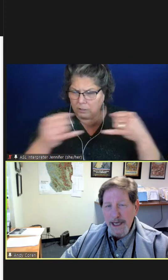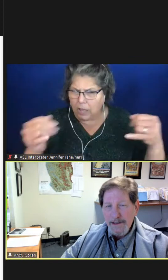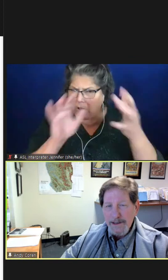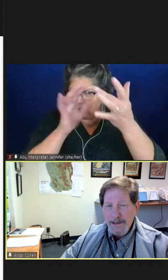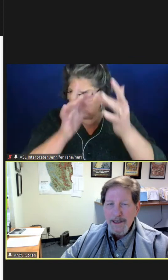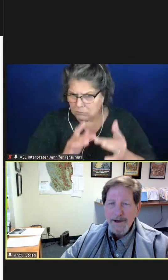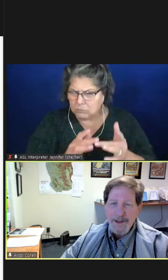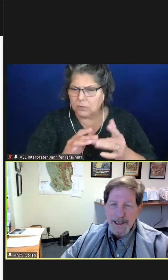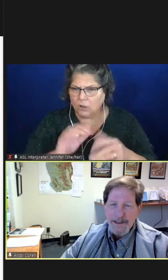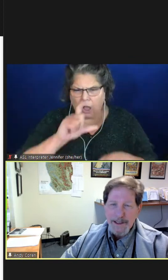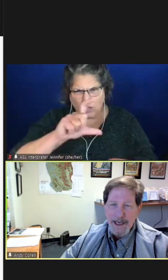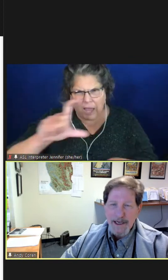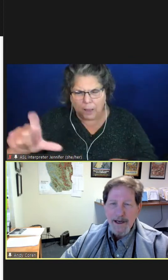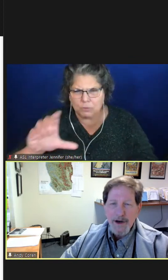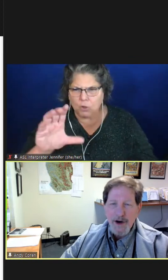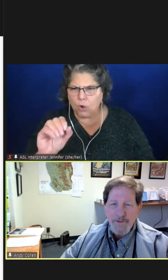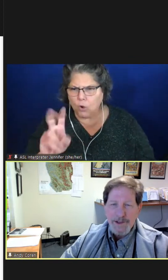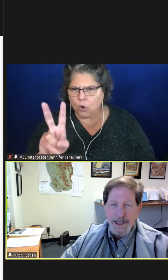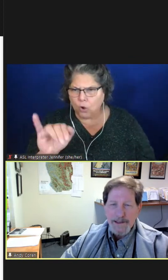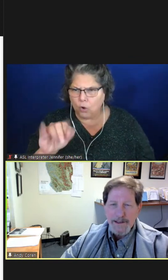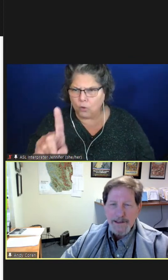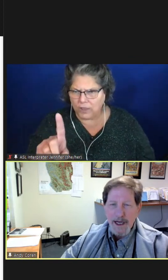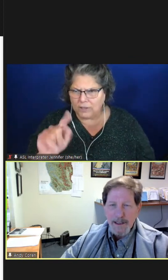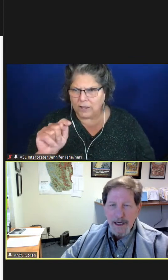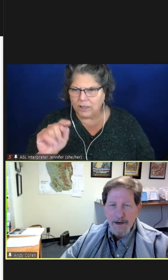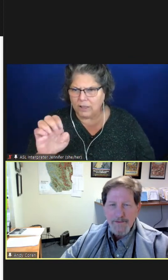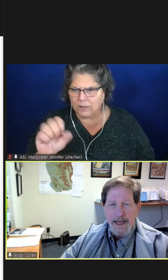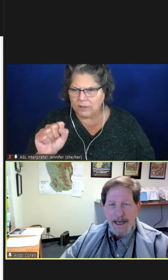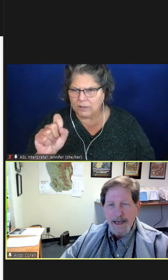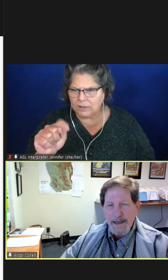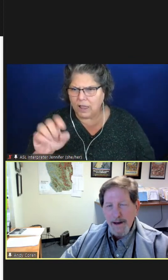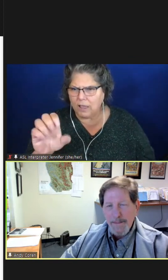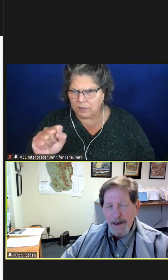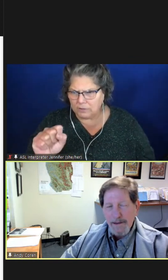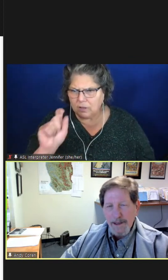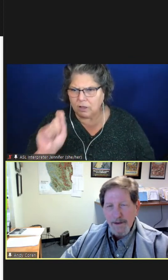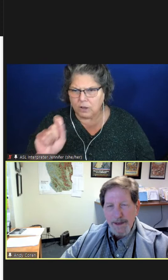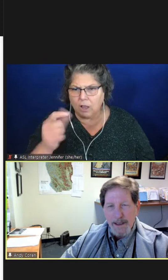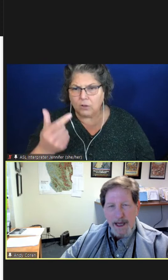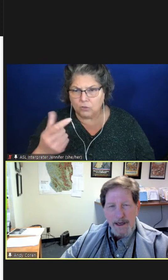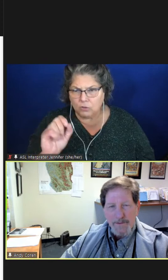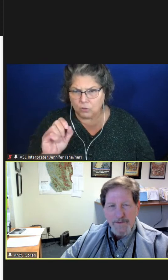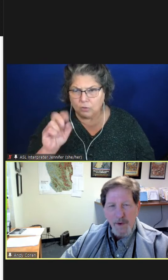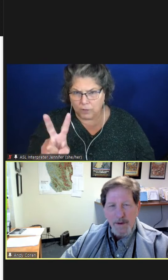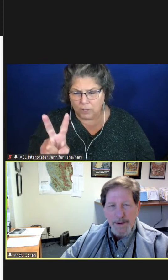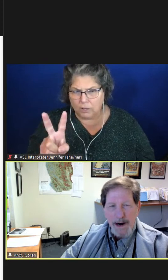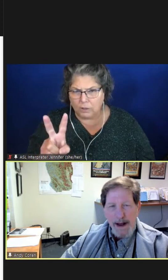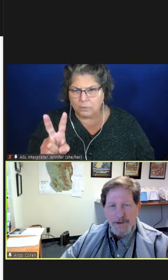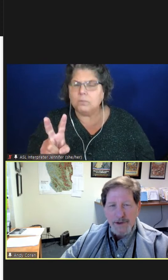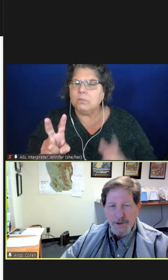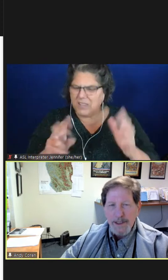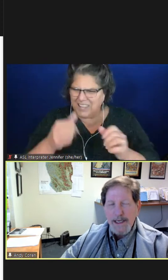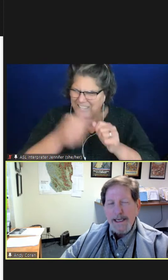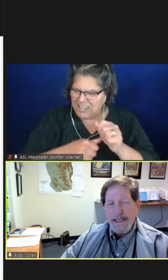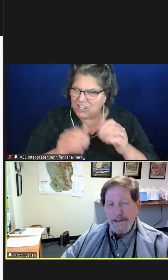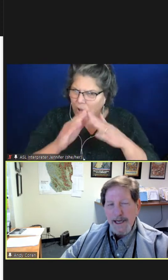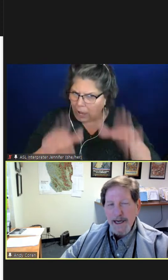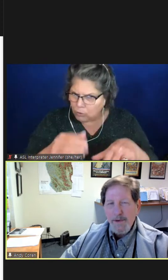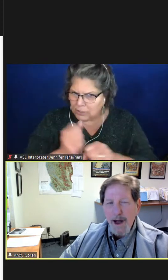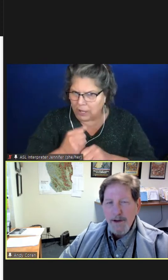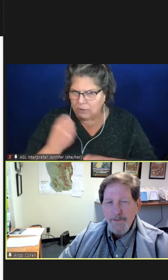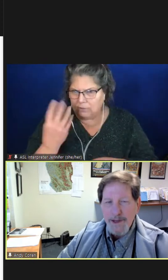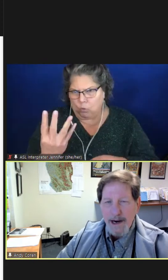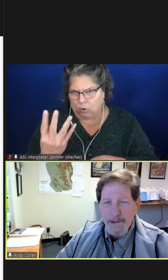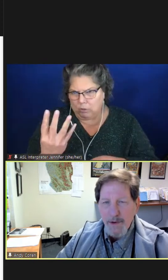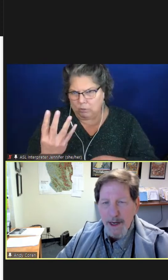COVID tests with an S at the end, covidtests.gov, and apparently they'll be allotted 4 per household. It is